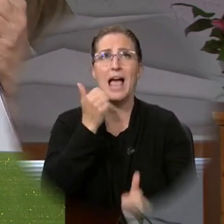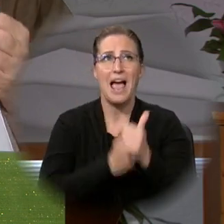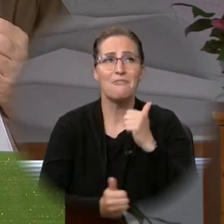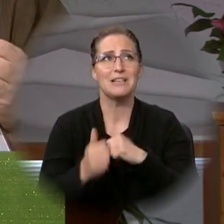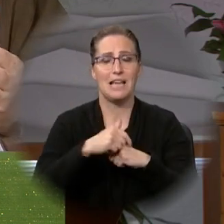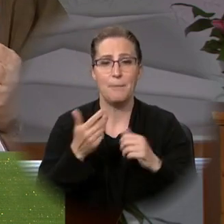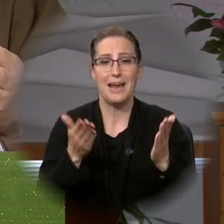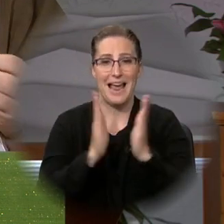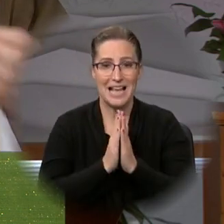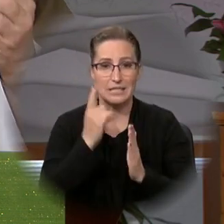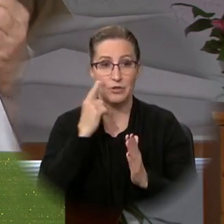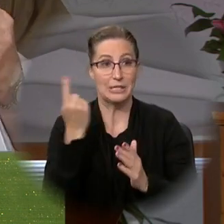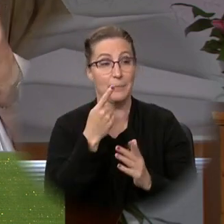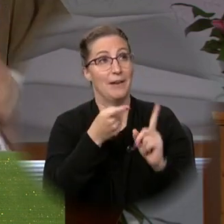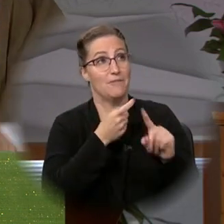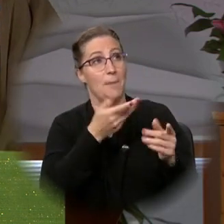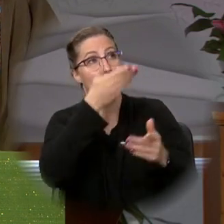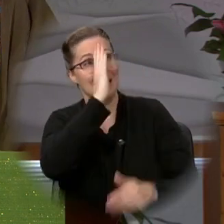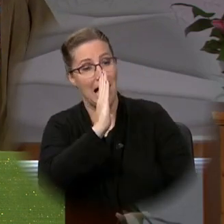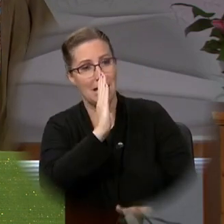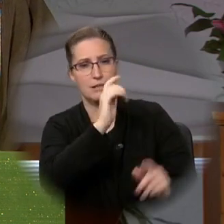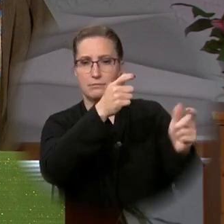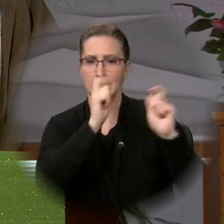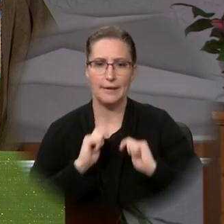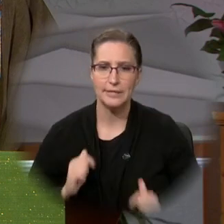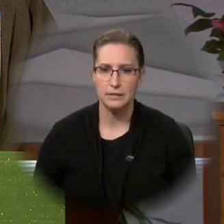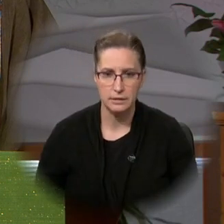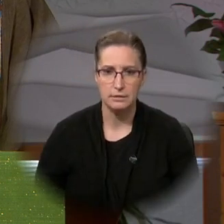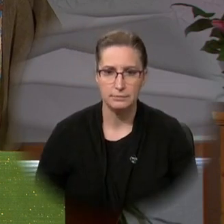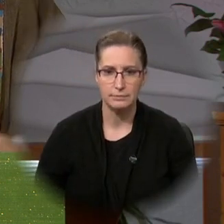seek something from God, it's given to us.